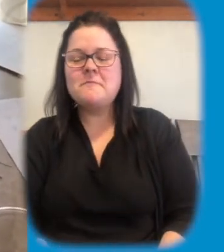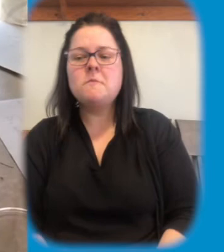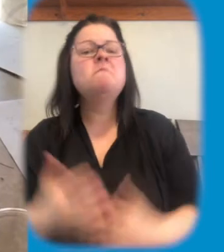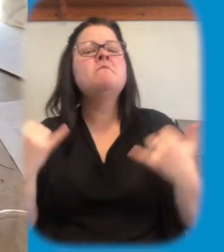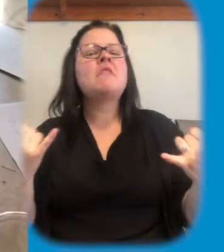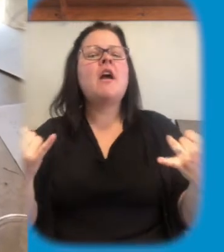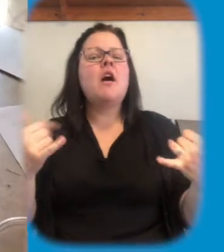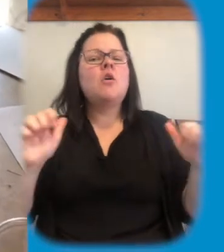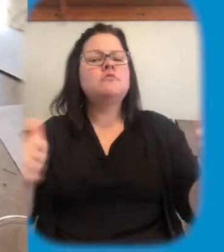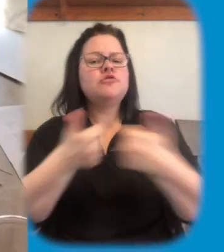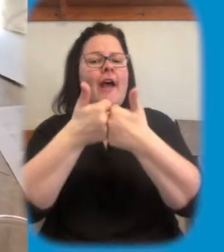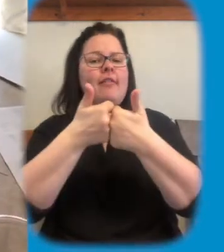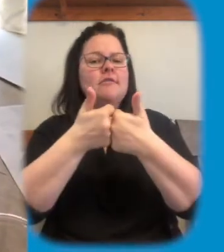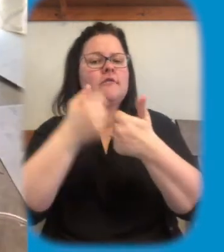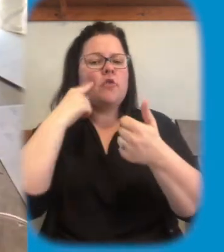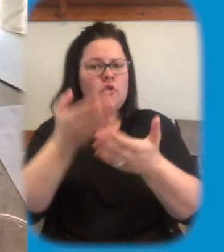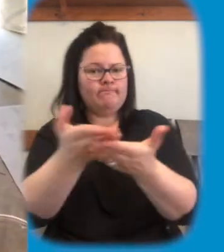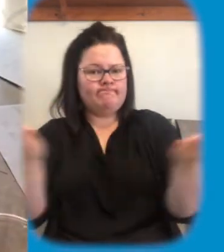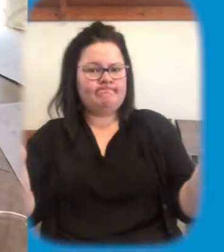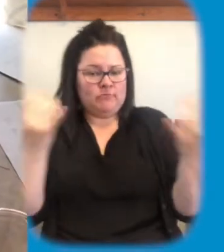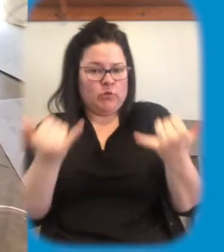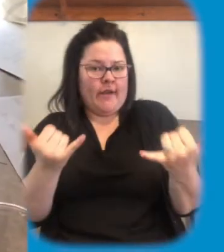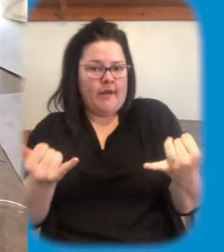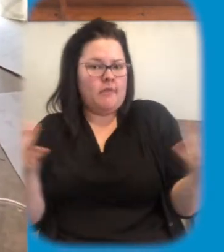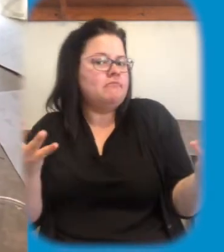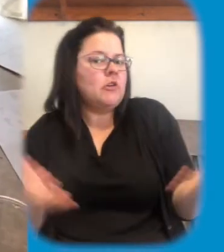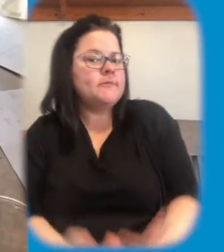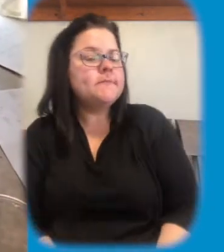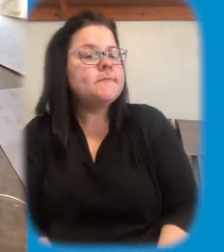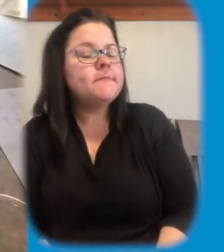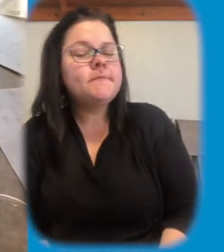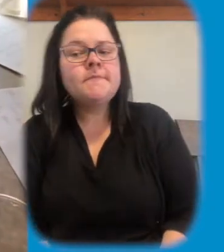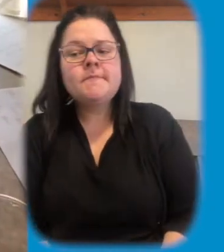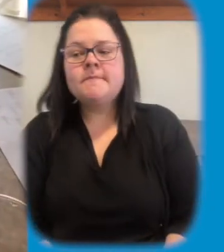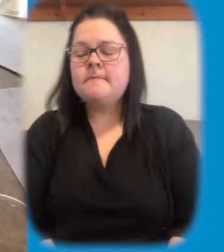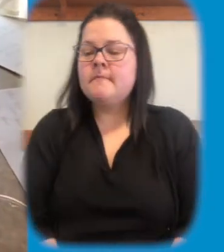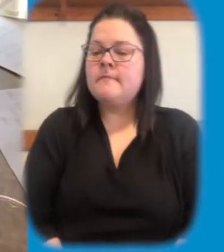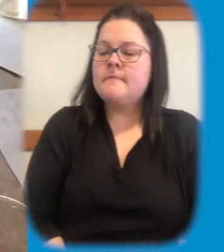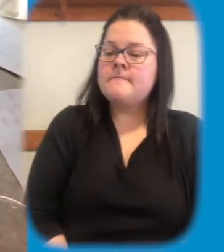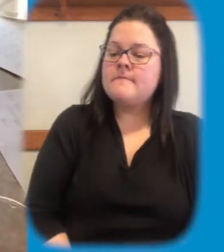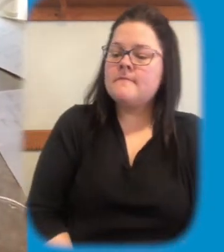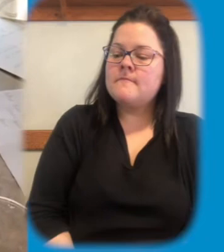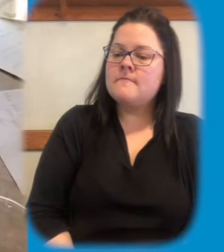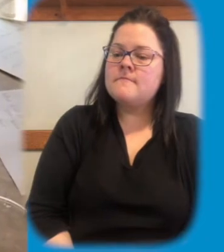All right, so what is the challenge for this week? Or for today?